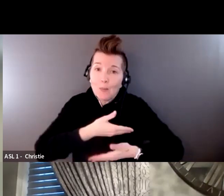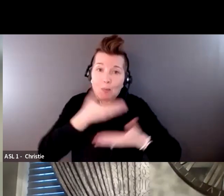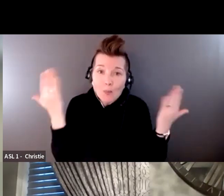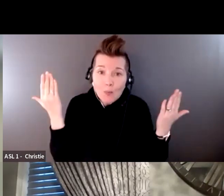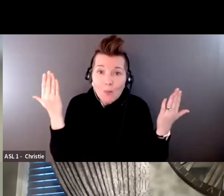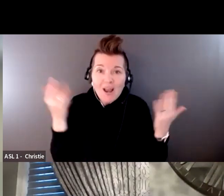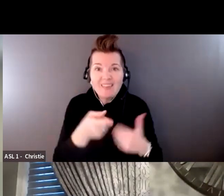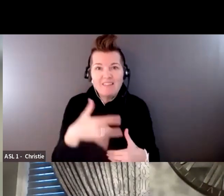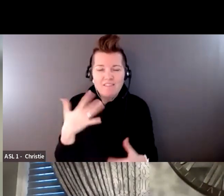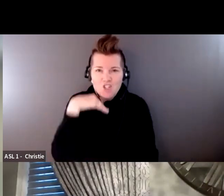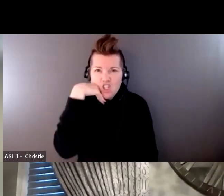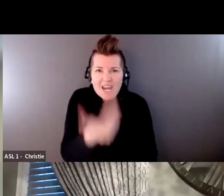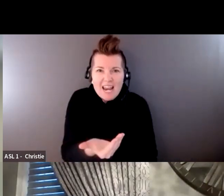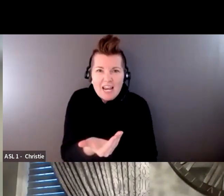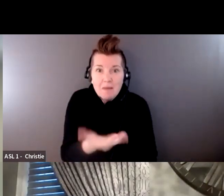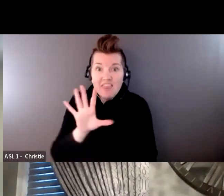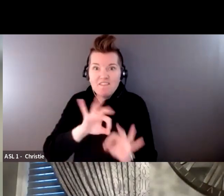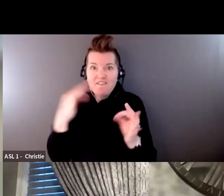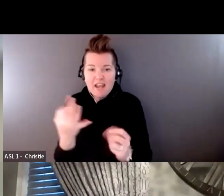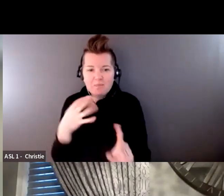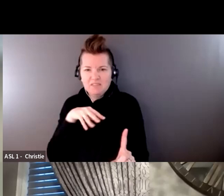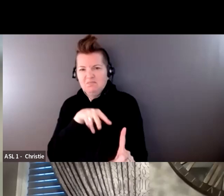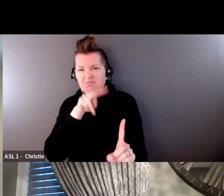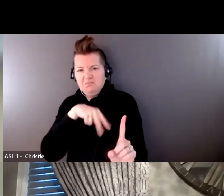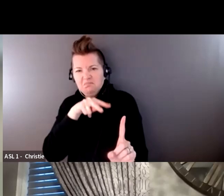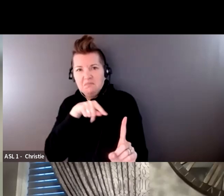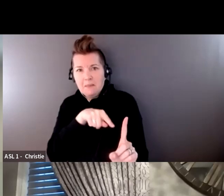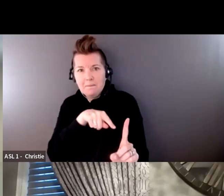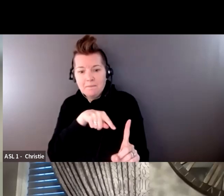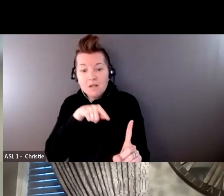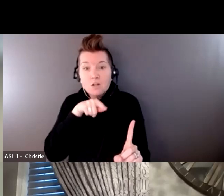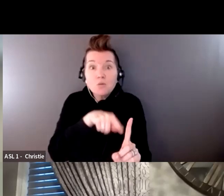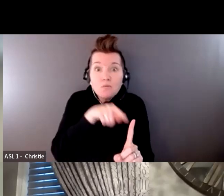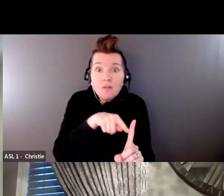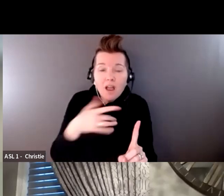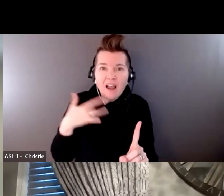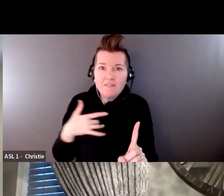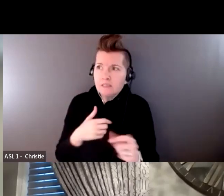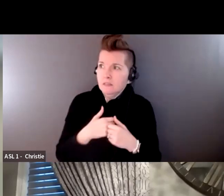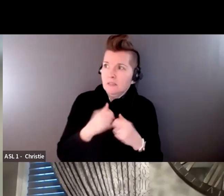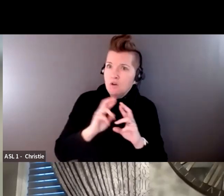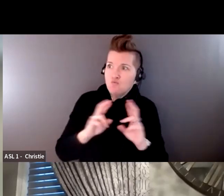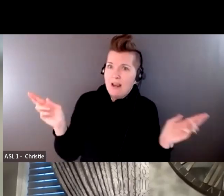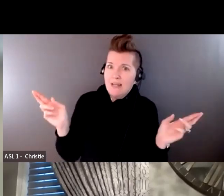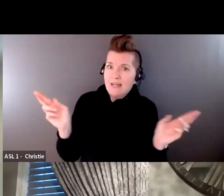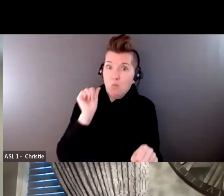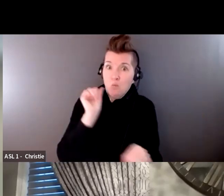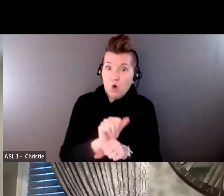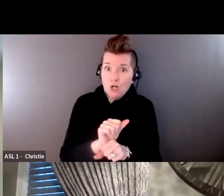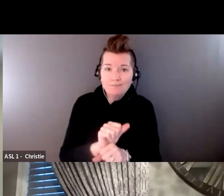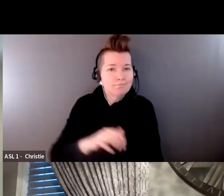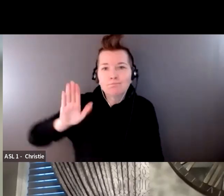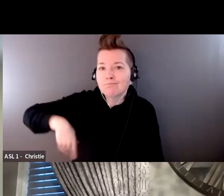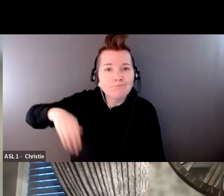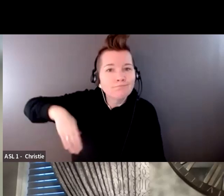individual and by the family. And therefore, the individual themselves are not ready to work, right? So it doesn't